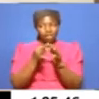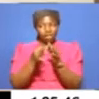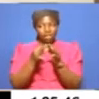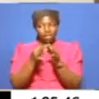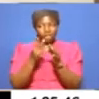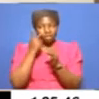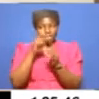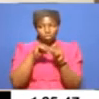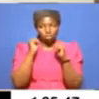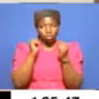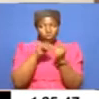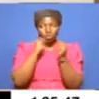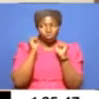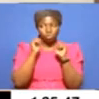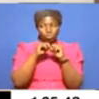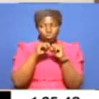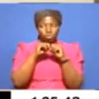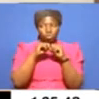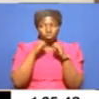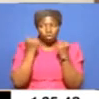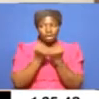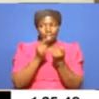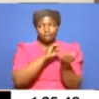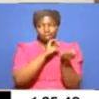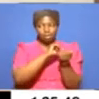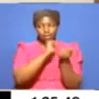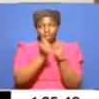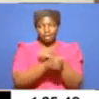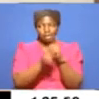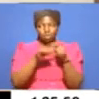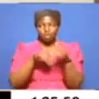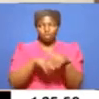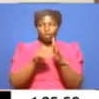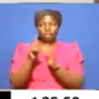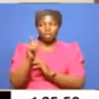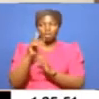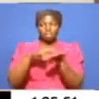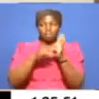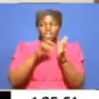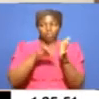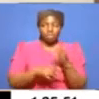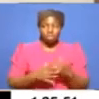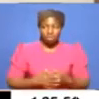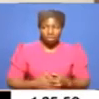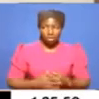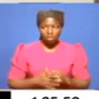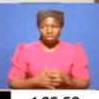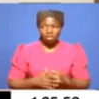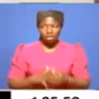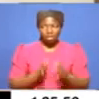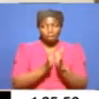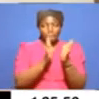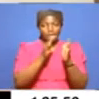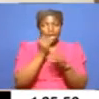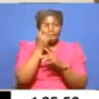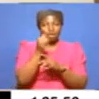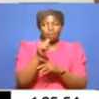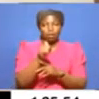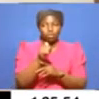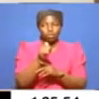to match that law, then it really just falls back into public amnesia, and it really doesn't